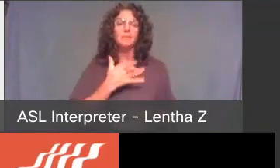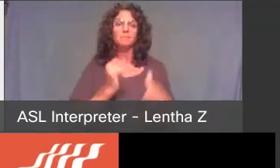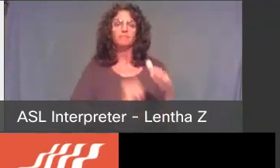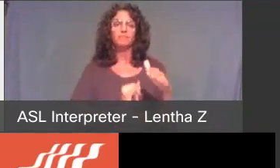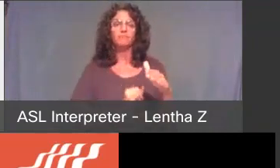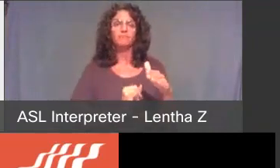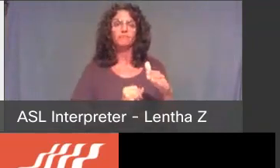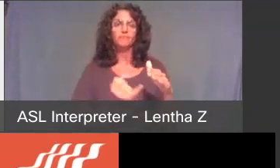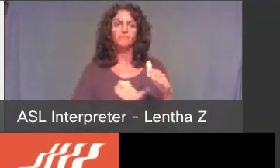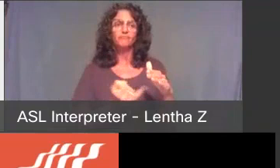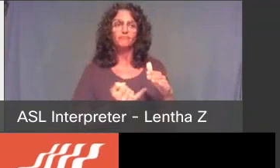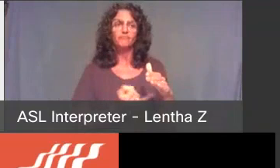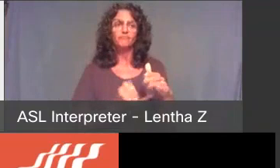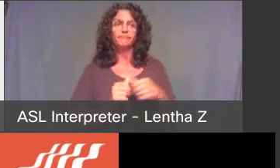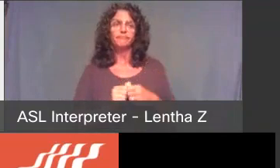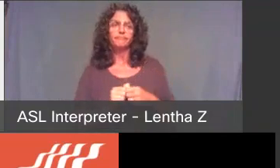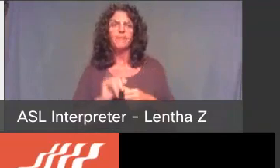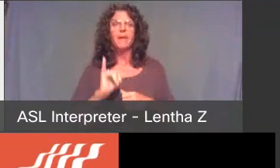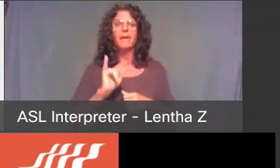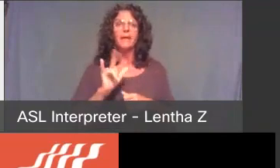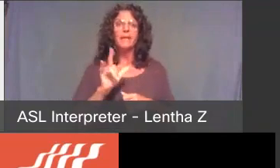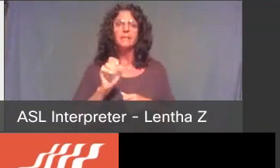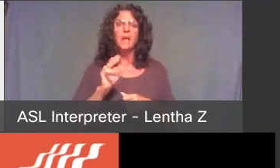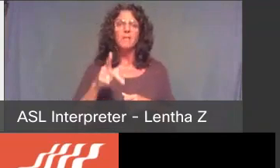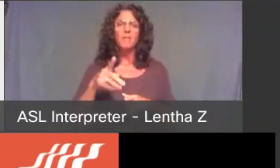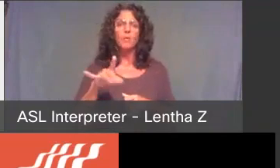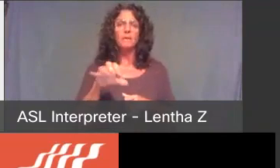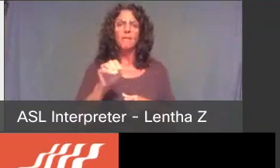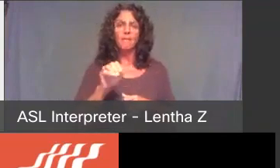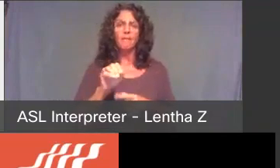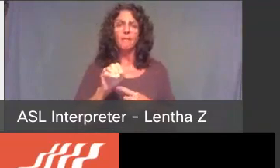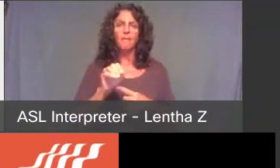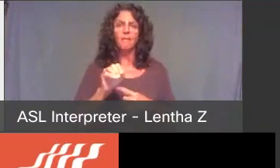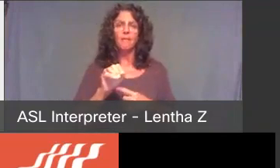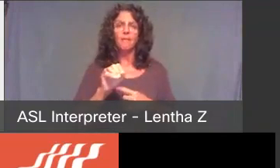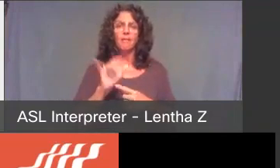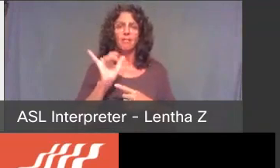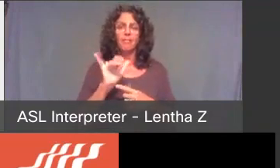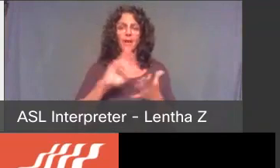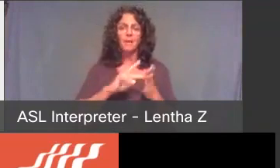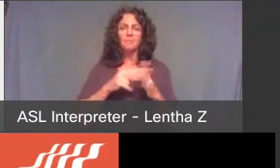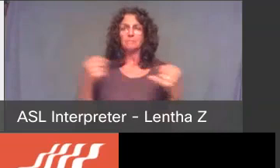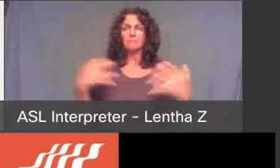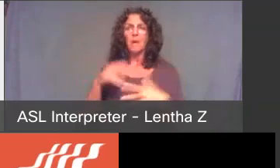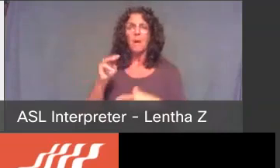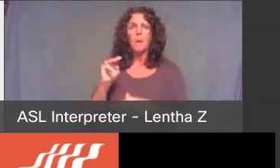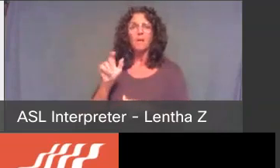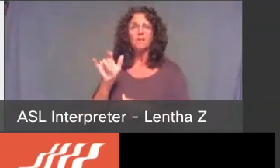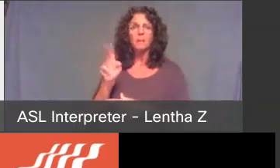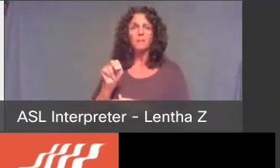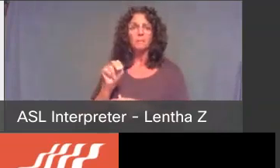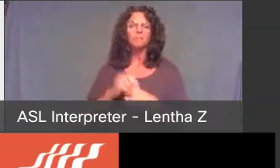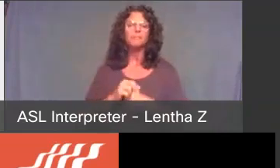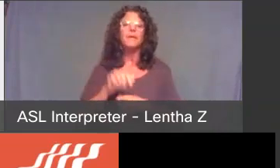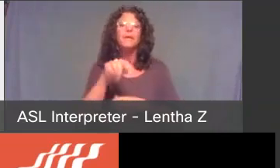or racism or Islamophobia, which is the fear of Muslim people, xenophobia, which is the fear of anyone